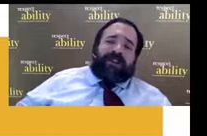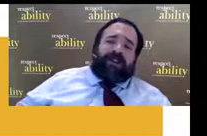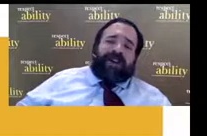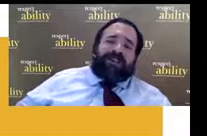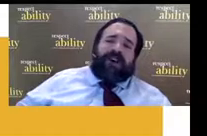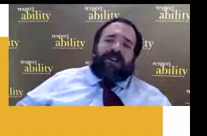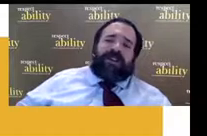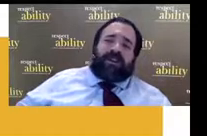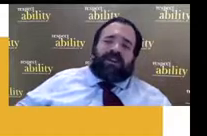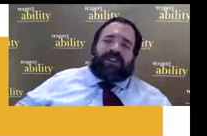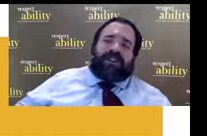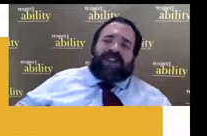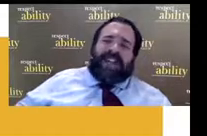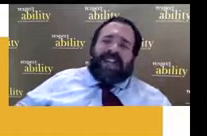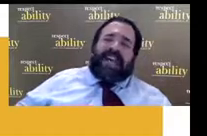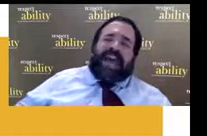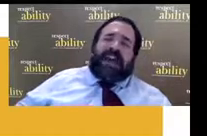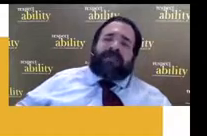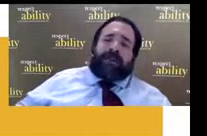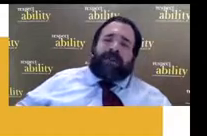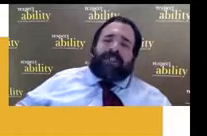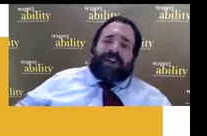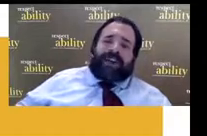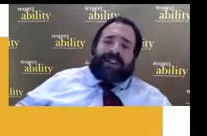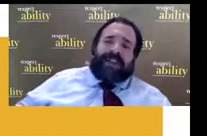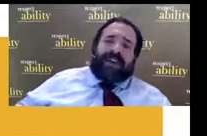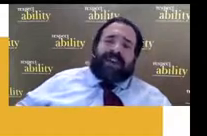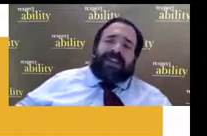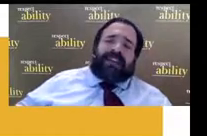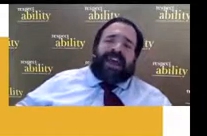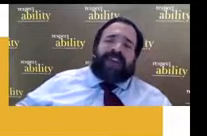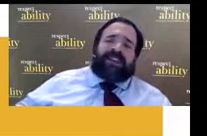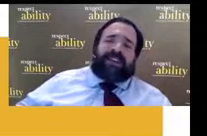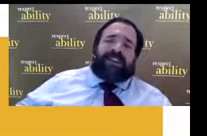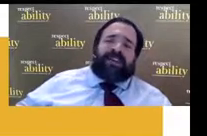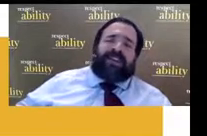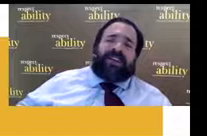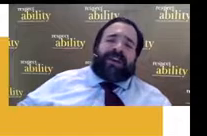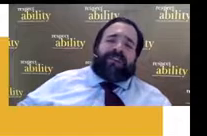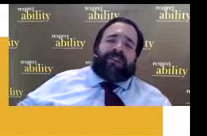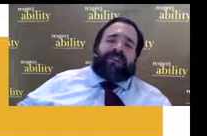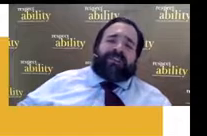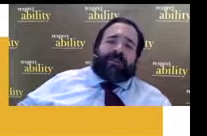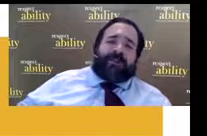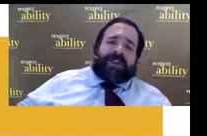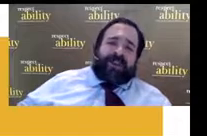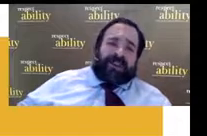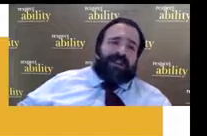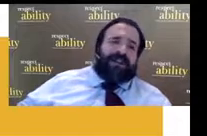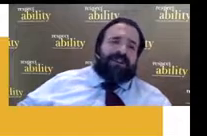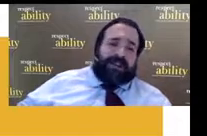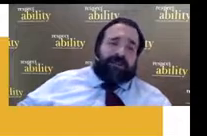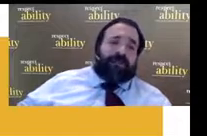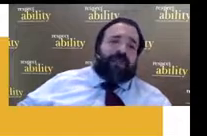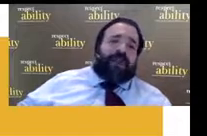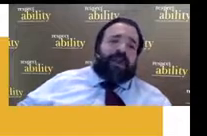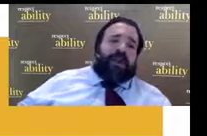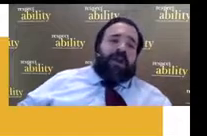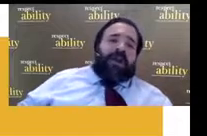female rabbi is also one of the leading experts in the text of Jewish disability